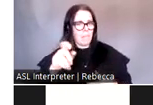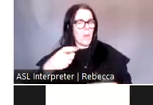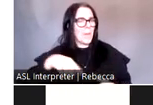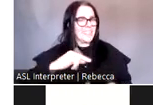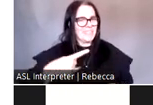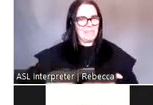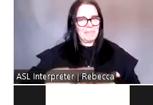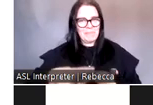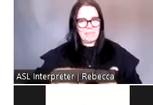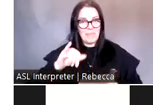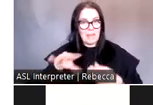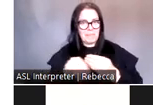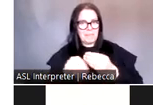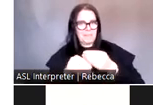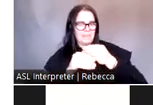today.